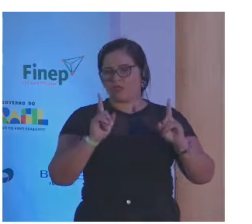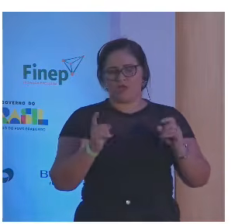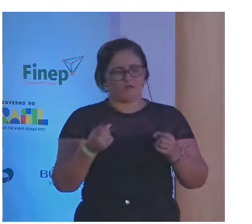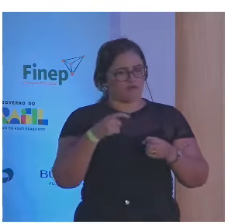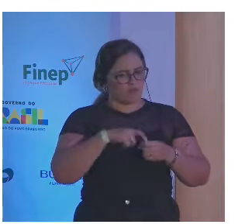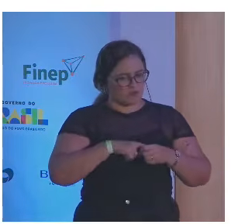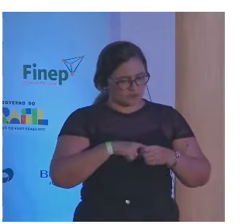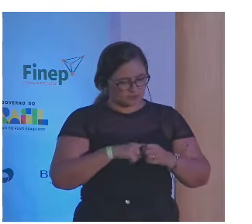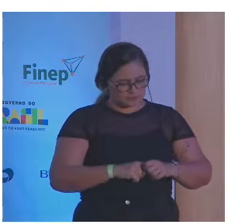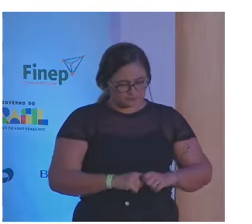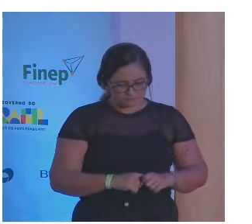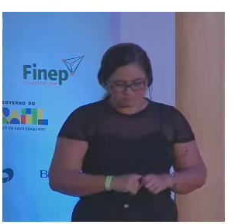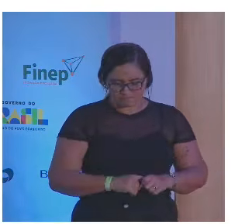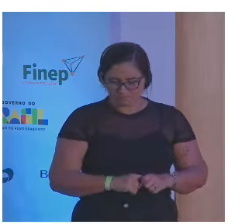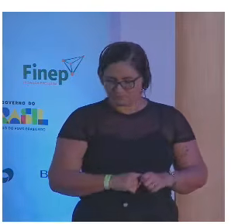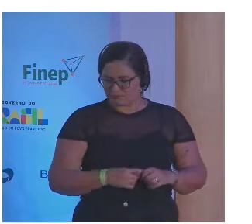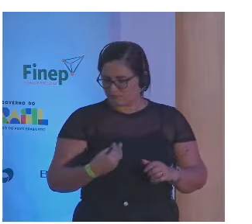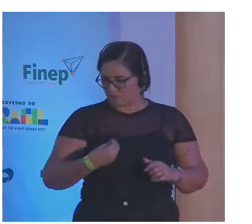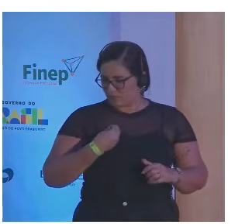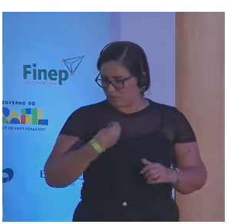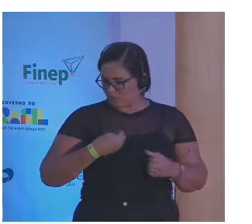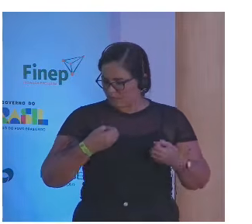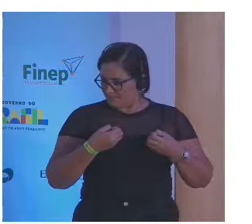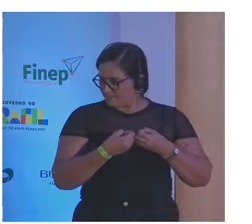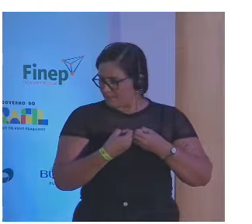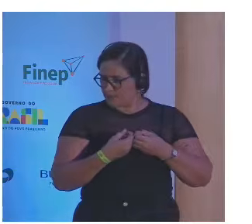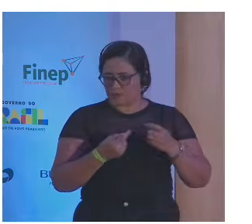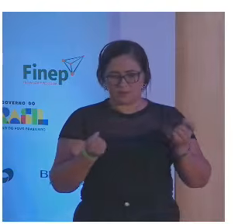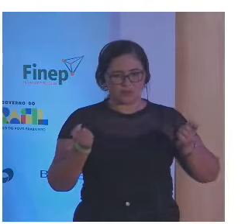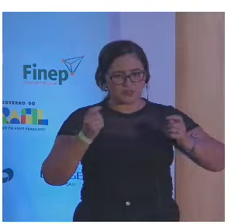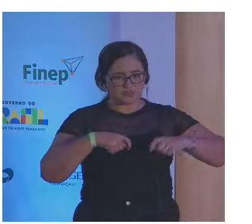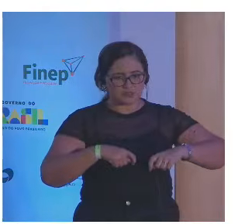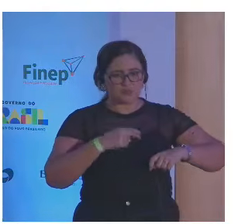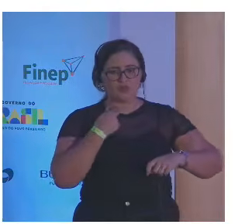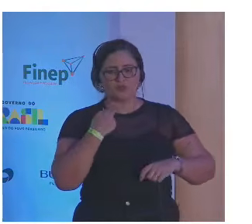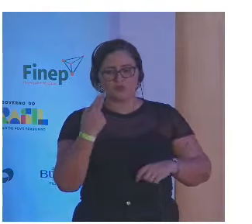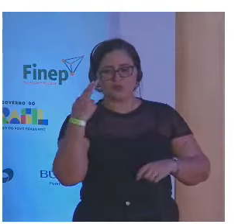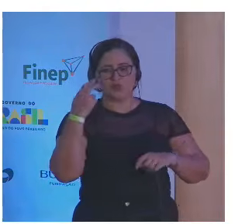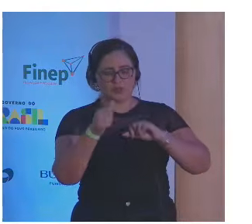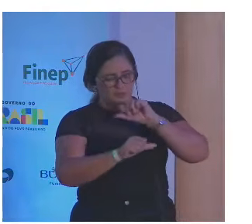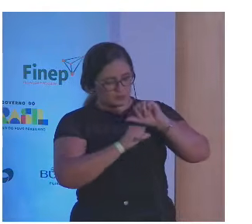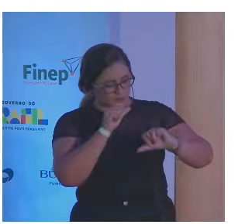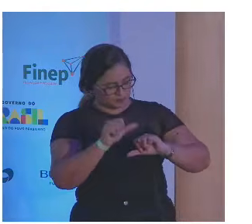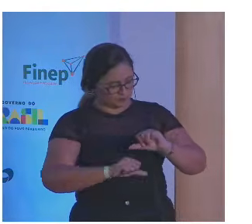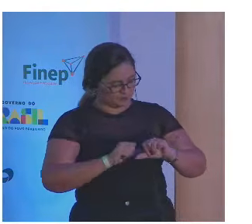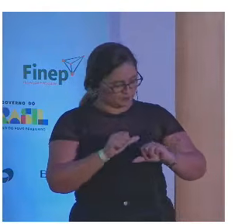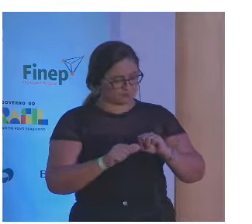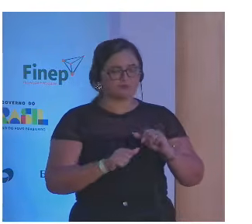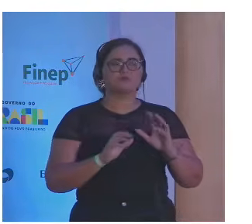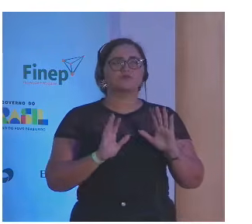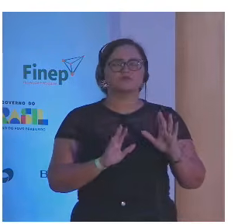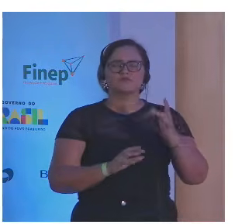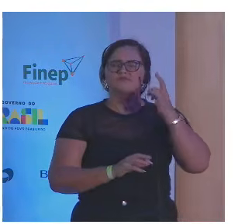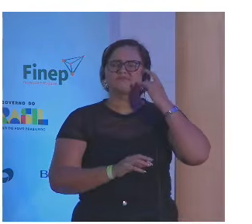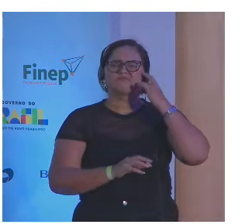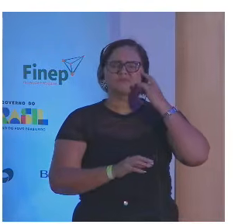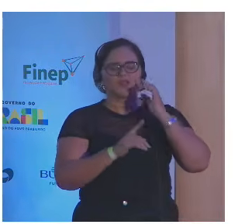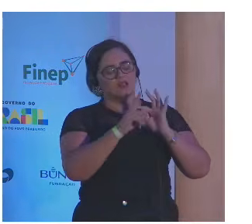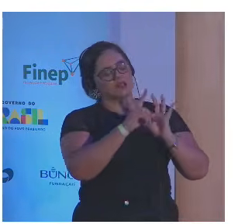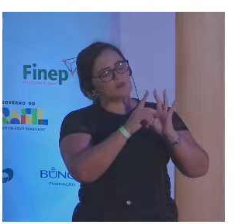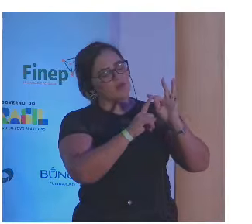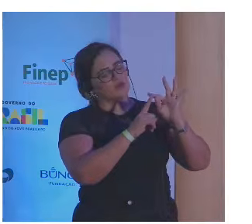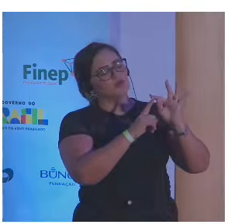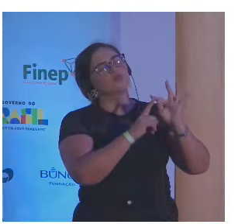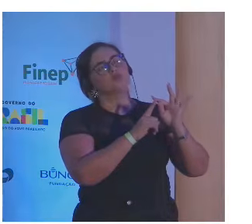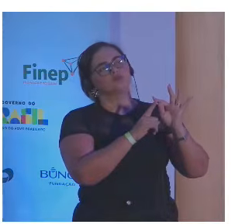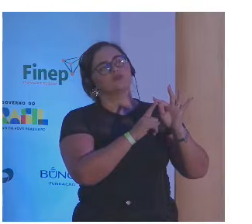to impossible. In fact, the projections are that the global mean surface temperature will cross